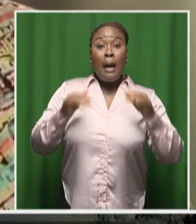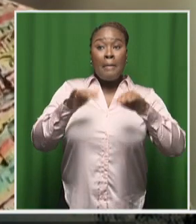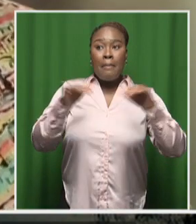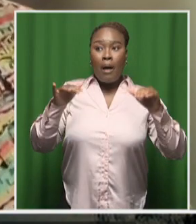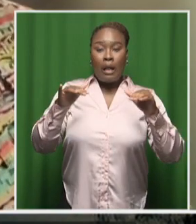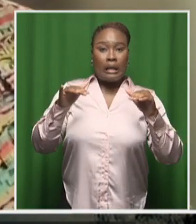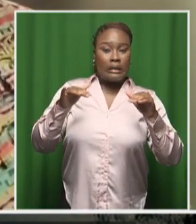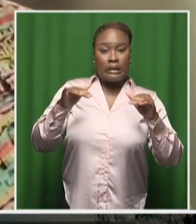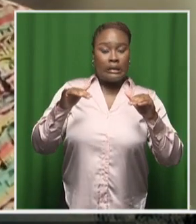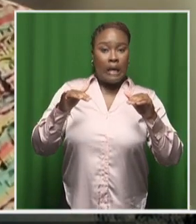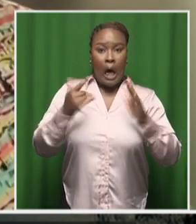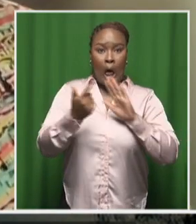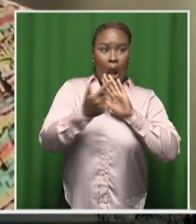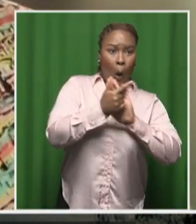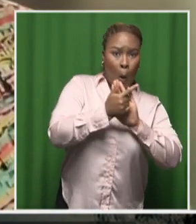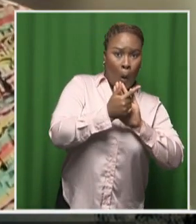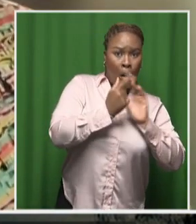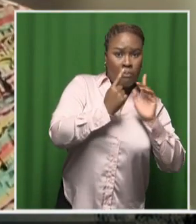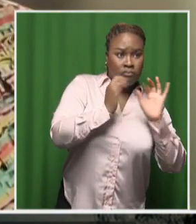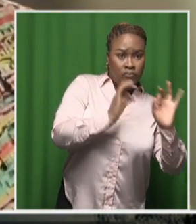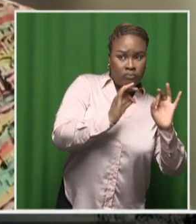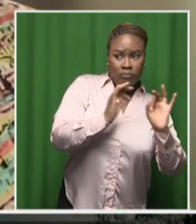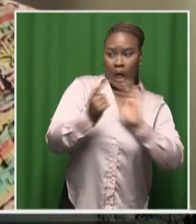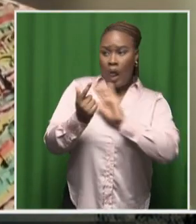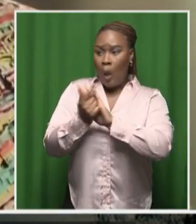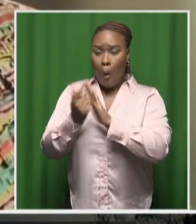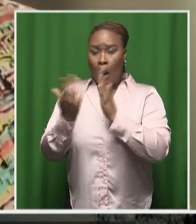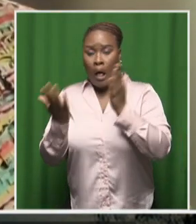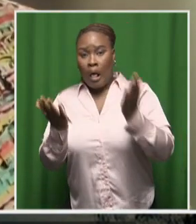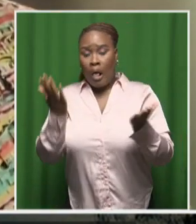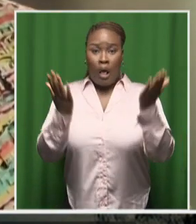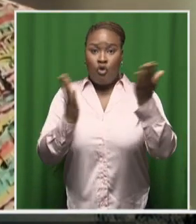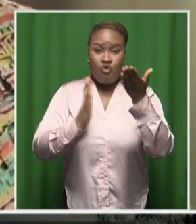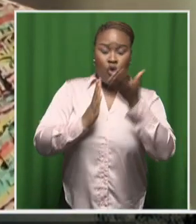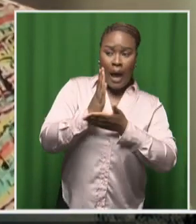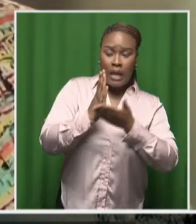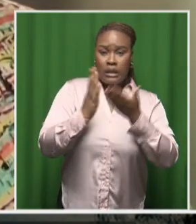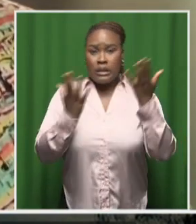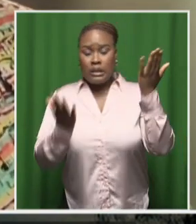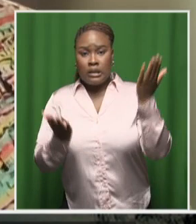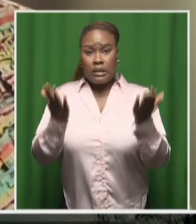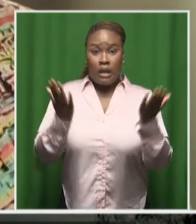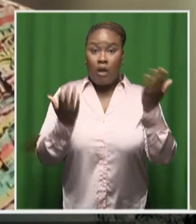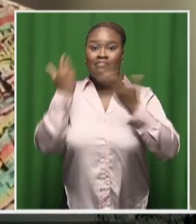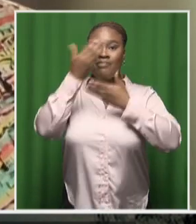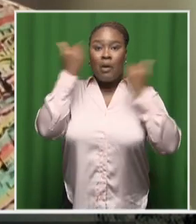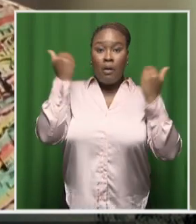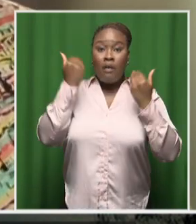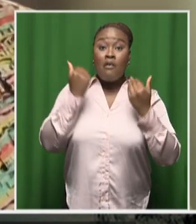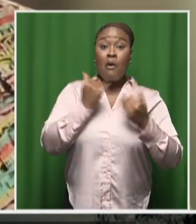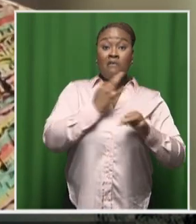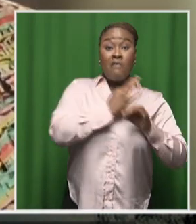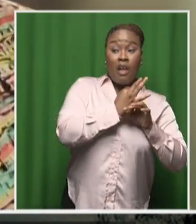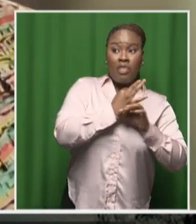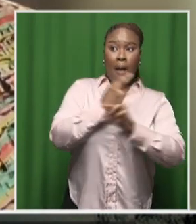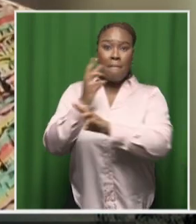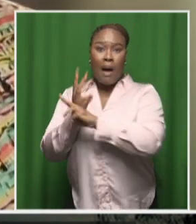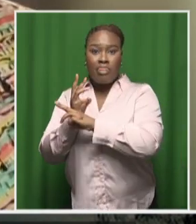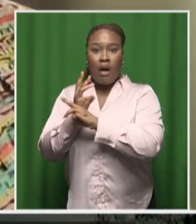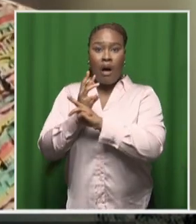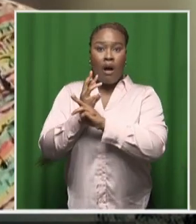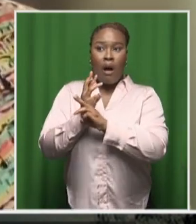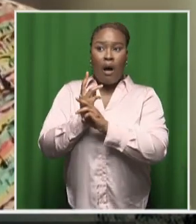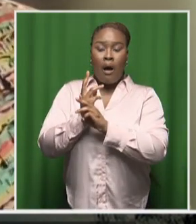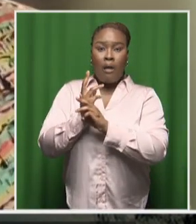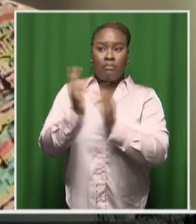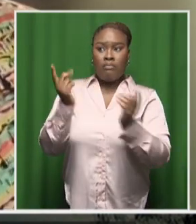system. Is that a fair statement to make? On either side, I'm saying for the father's side and the mother's side, people actually don't